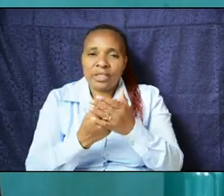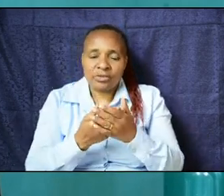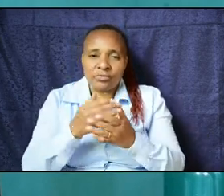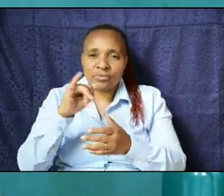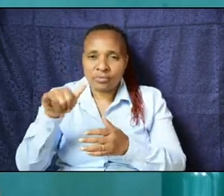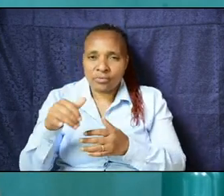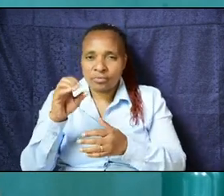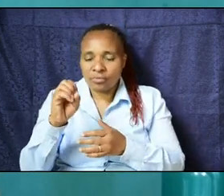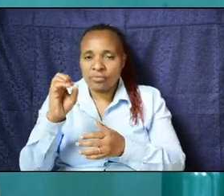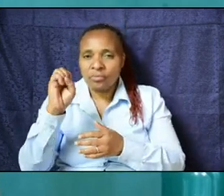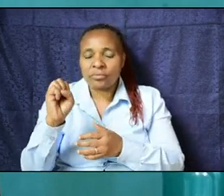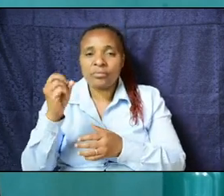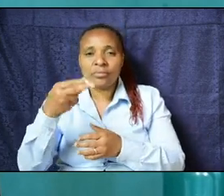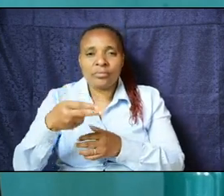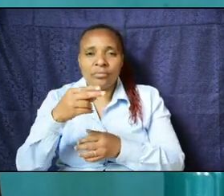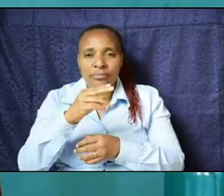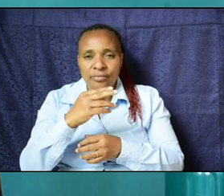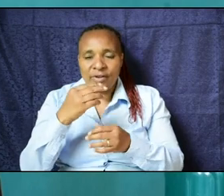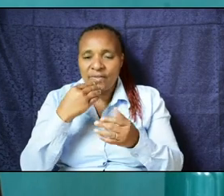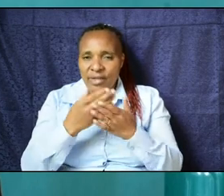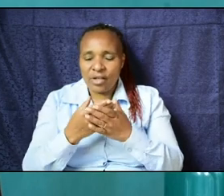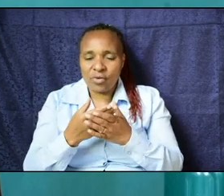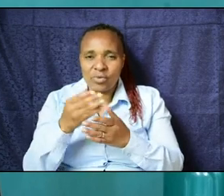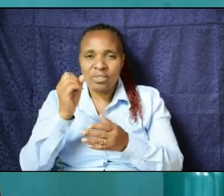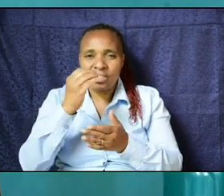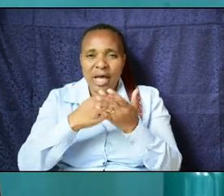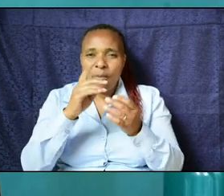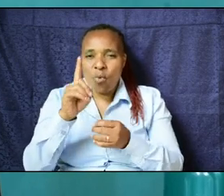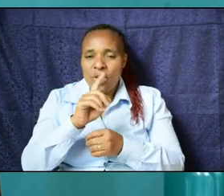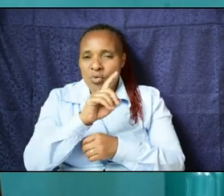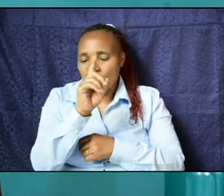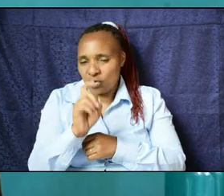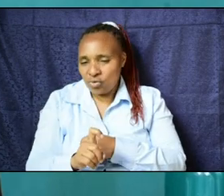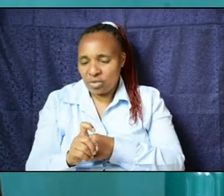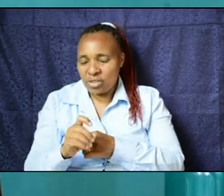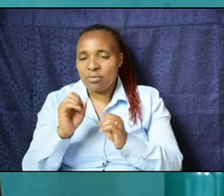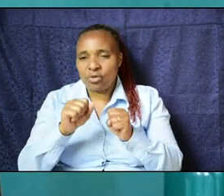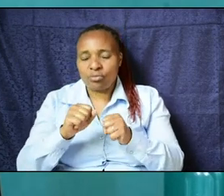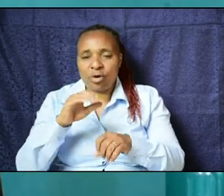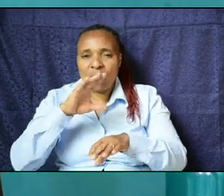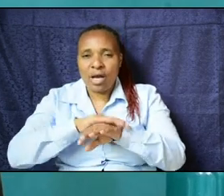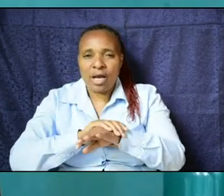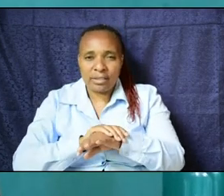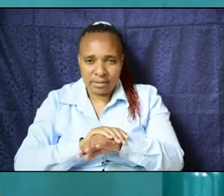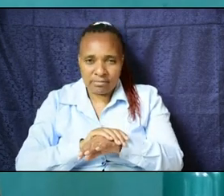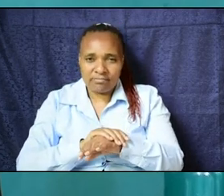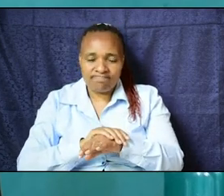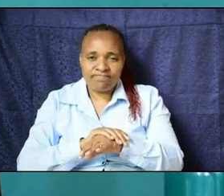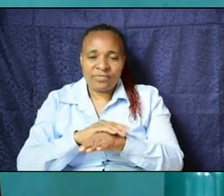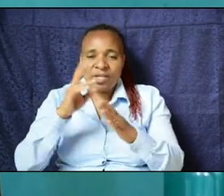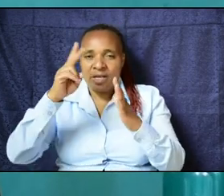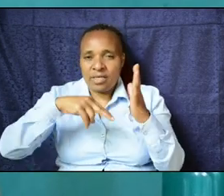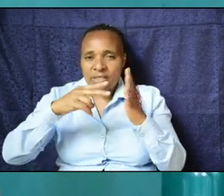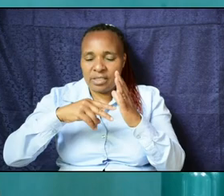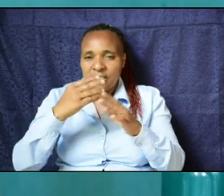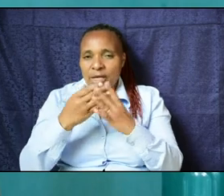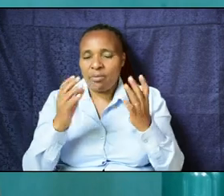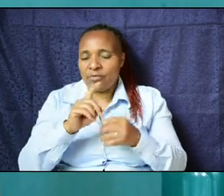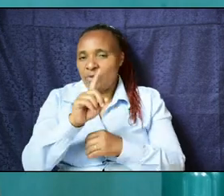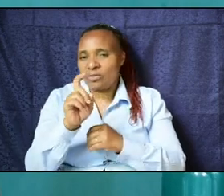right. Indeed. Thank you for that, Chemigok. Salmon, there's some questions you can get from this lesson. Do you mind just reading us through some of the